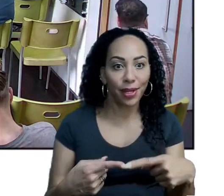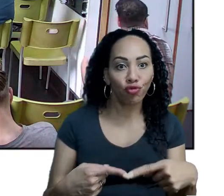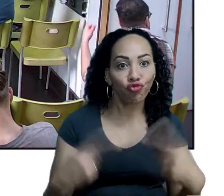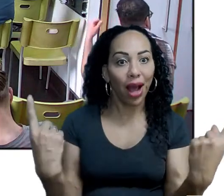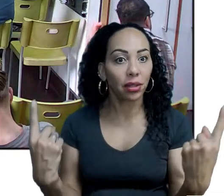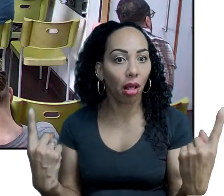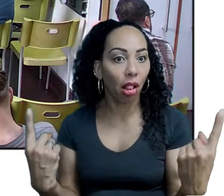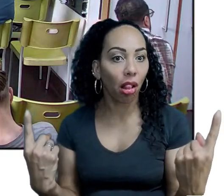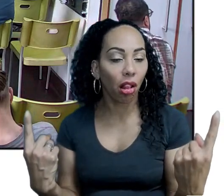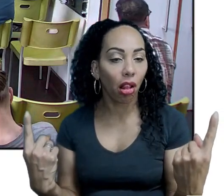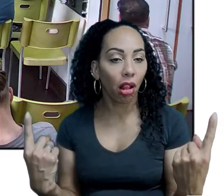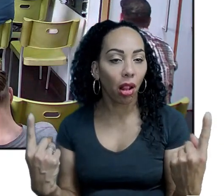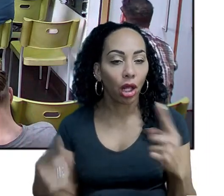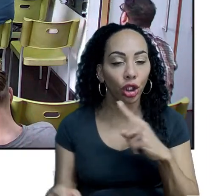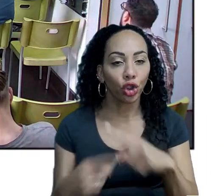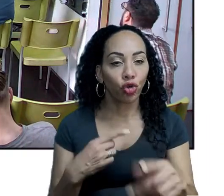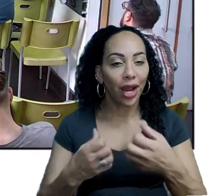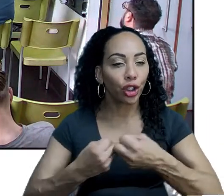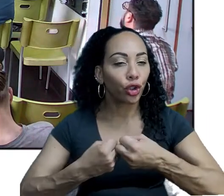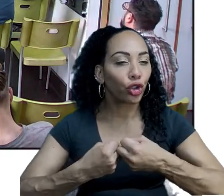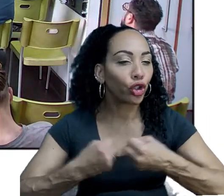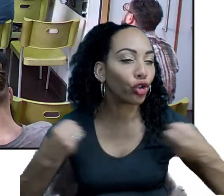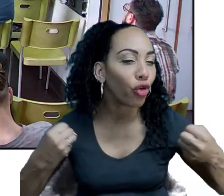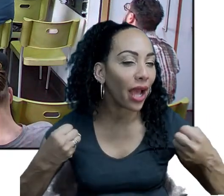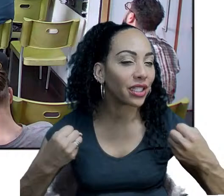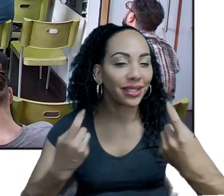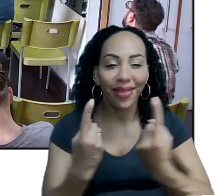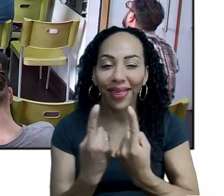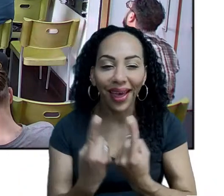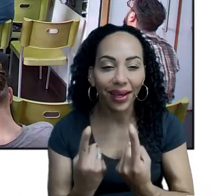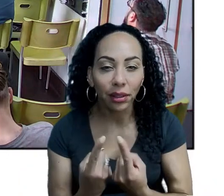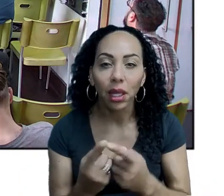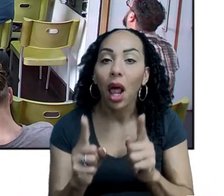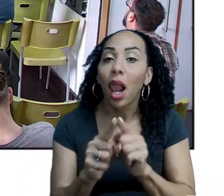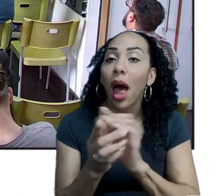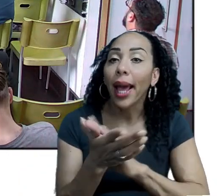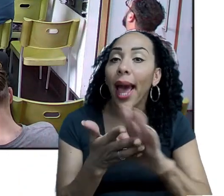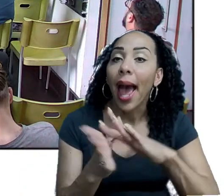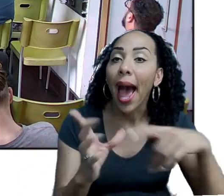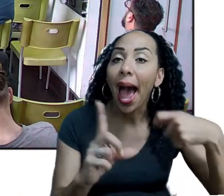how far can we stretch this? Which is what I said about the hack. You know, how far can we kind of push this idea?